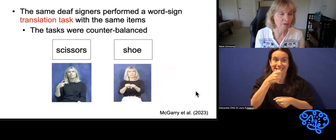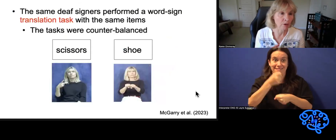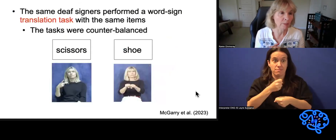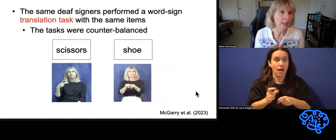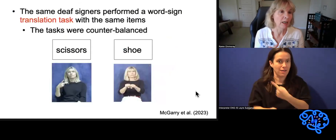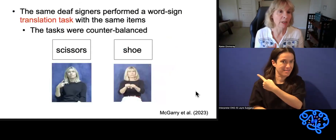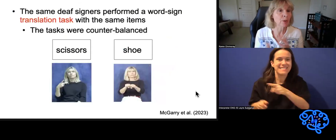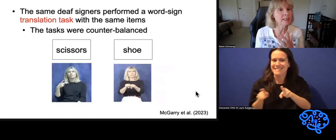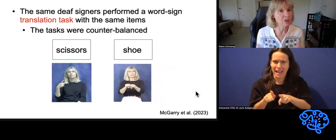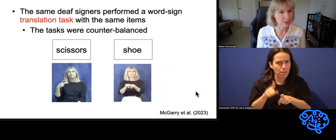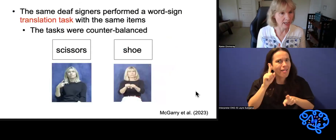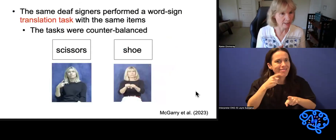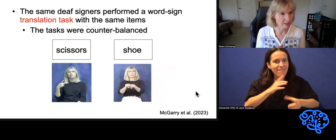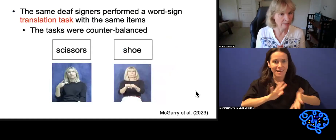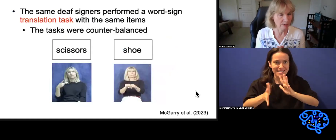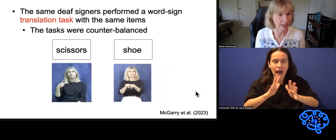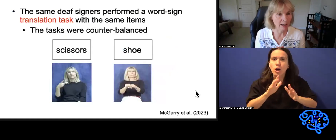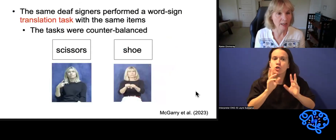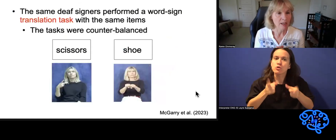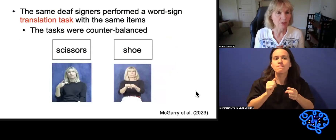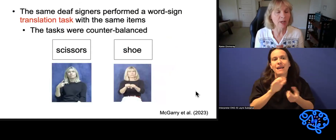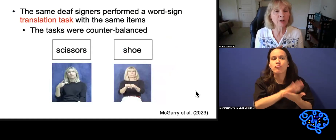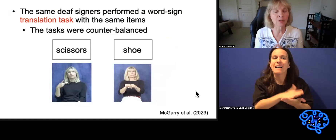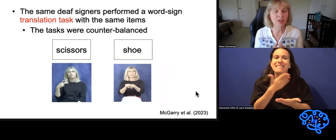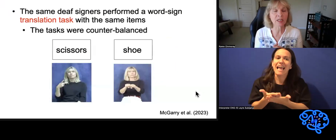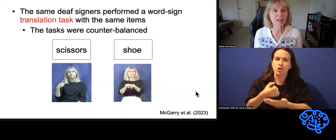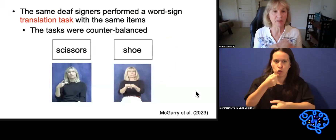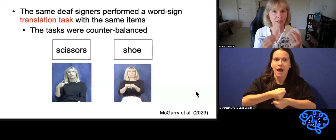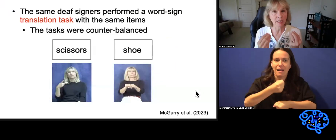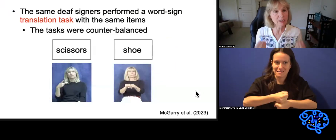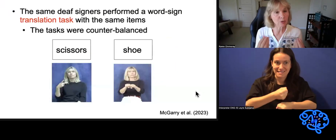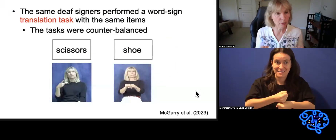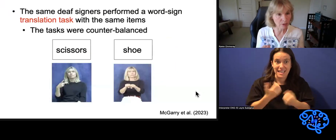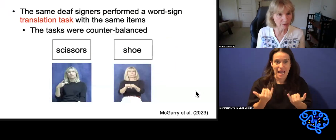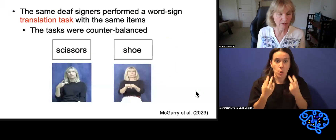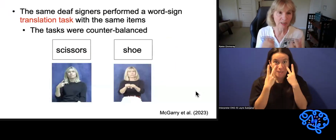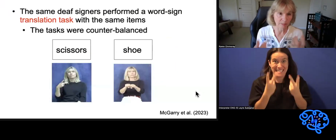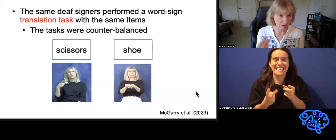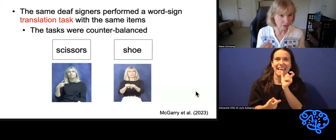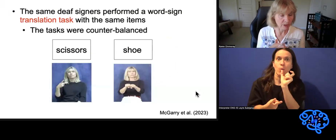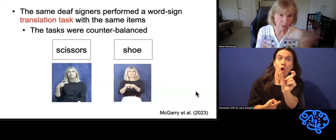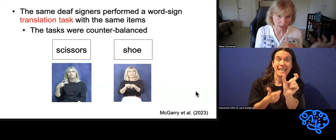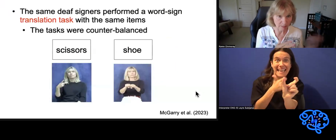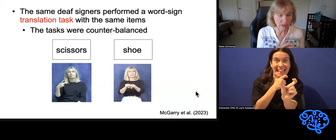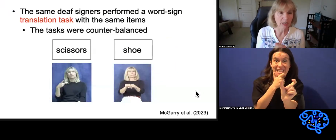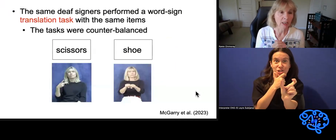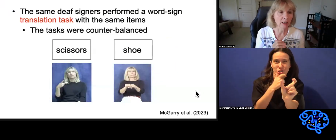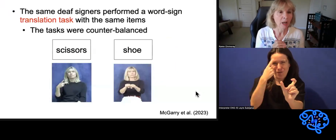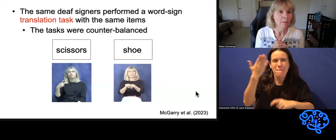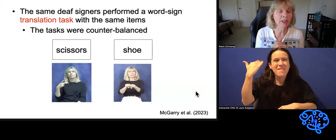signers perform a translation task. Okay, so now you're seeing the English words for these pictures that you